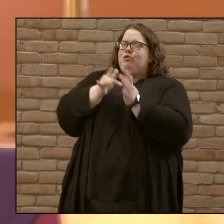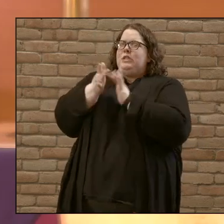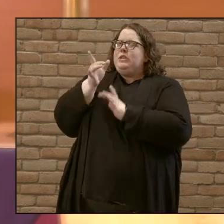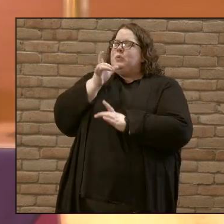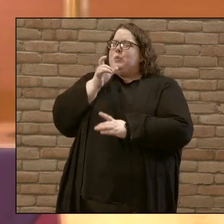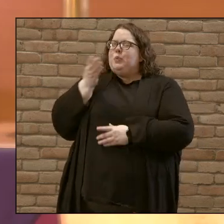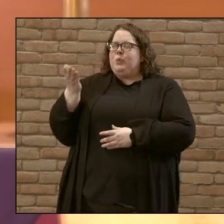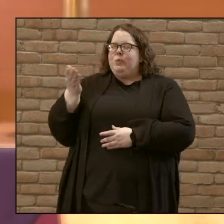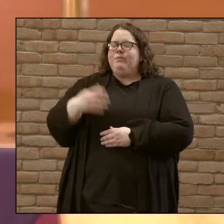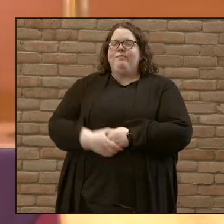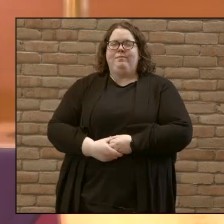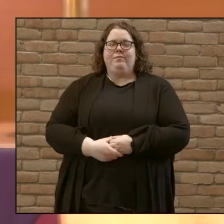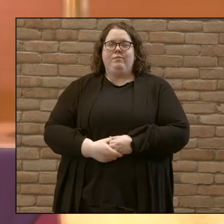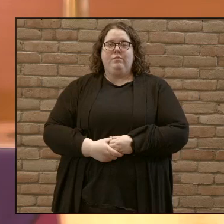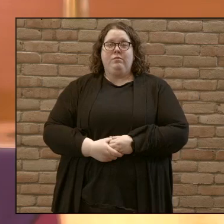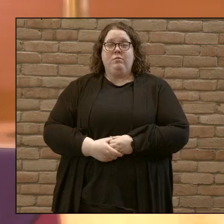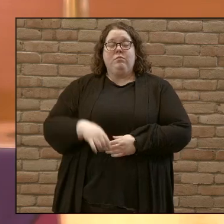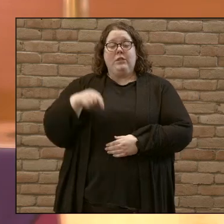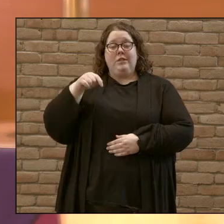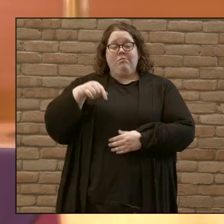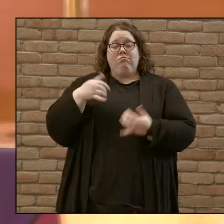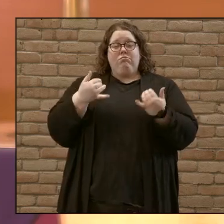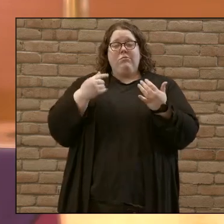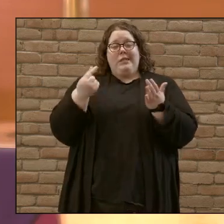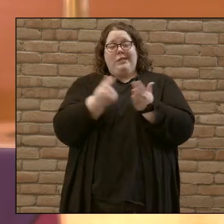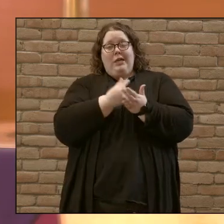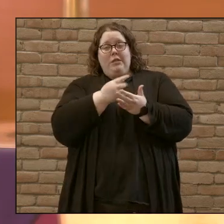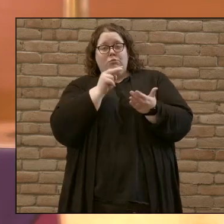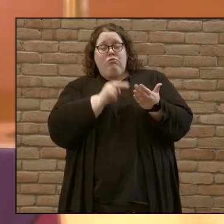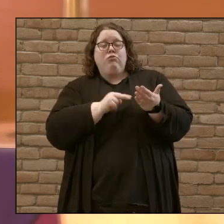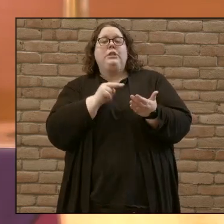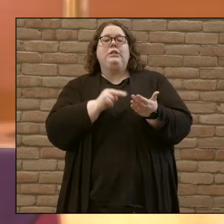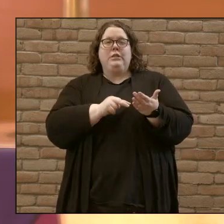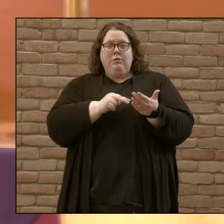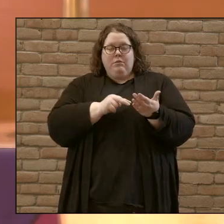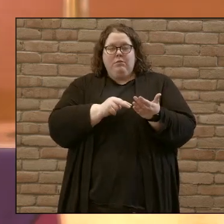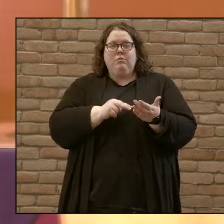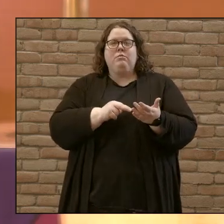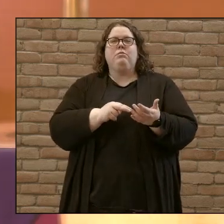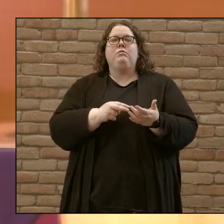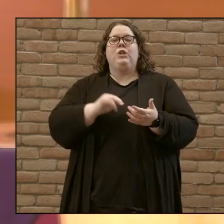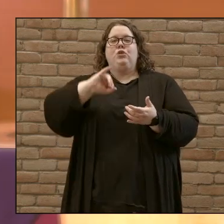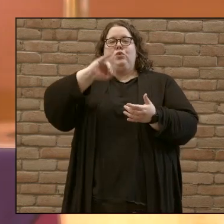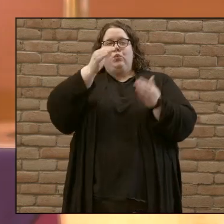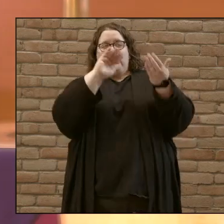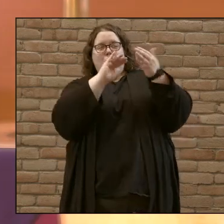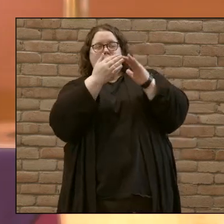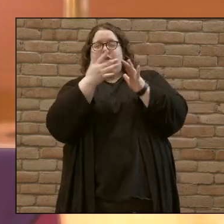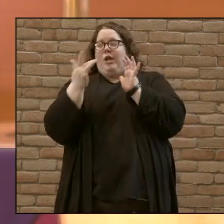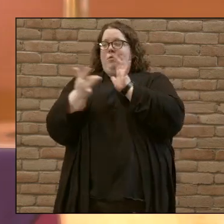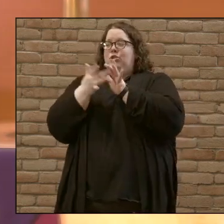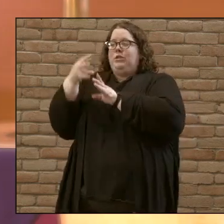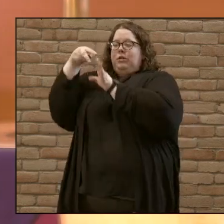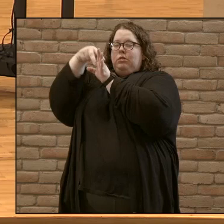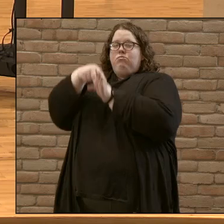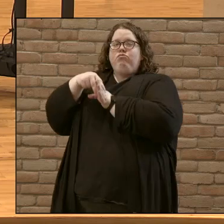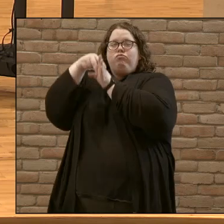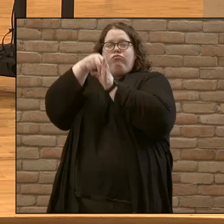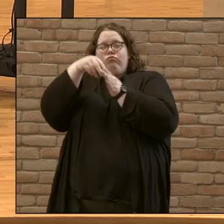our reading, our gospel reading for today, as Jesus enters into Jerusalem, this is what we